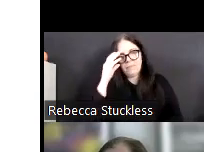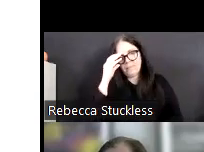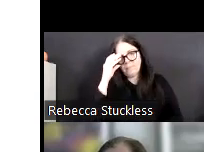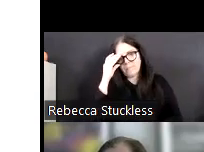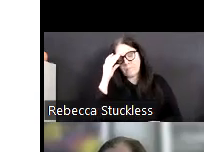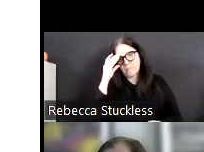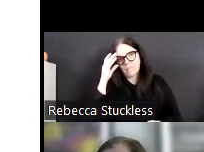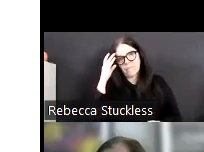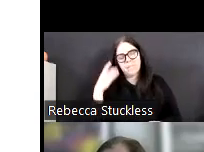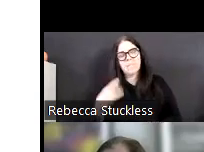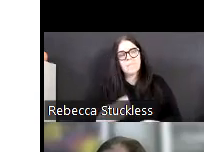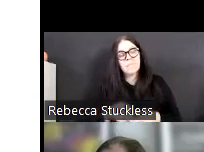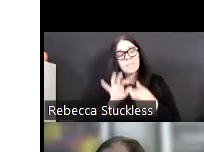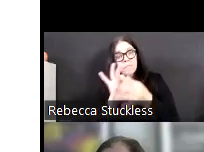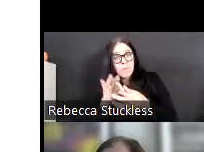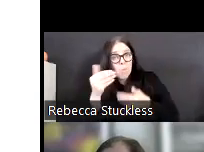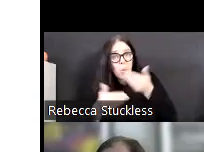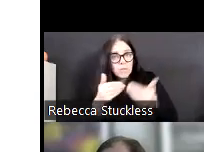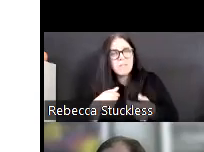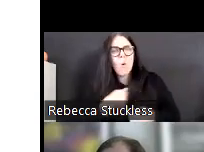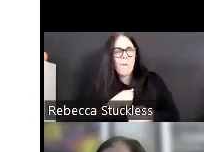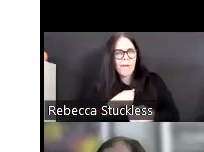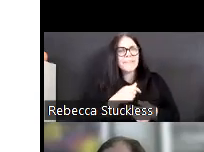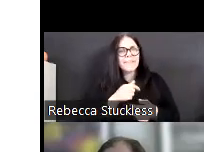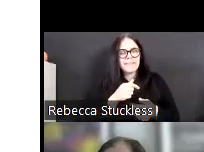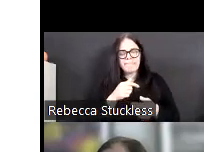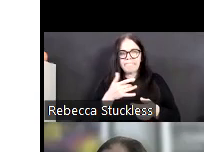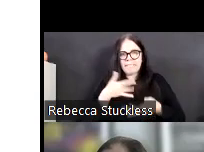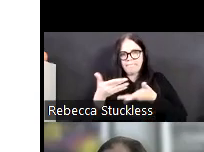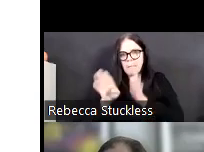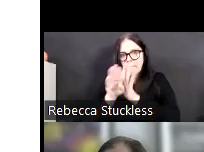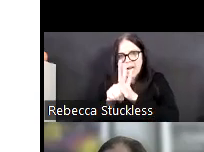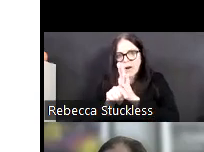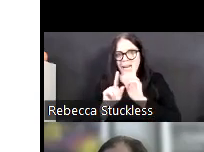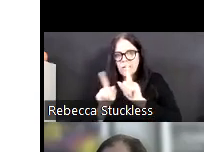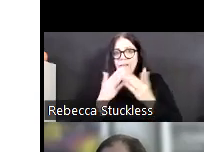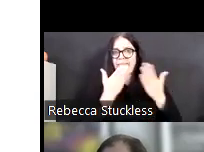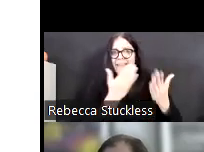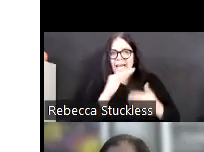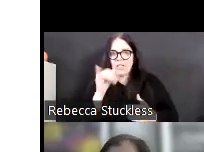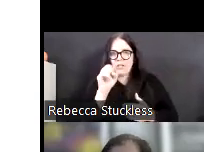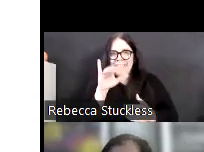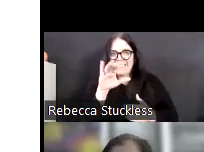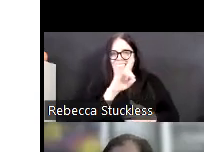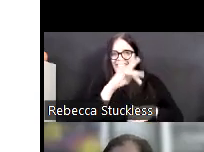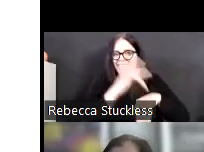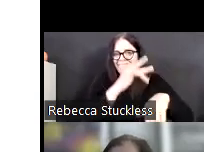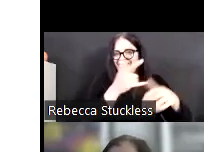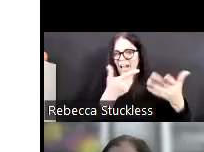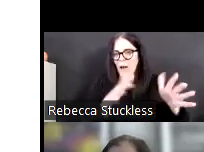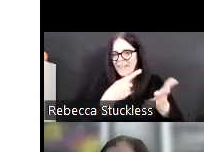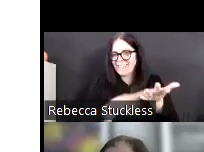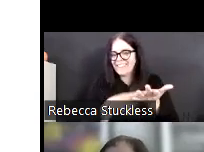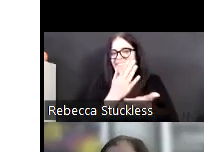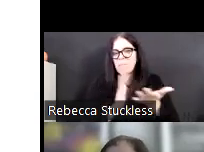So in terms of the process, we do a very comprehensive background interview. Thanks to Jessica for nuancing that for us earlier. Some of